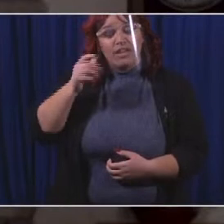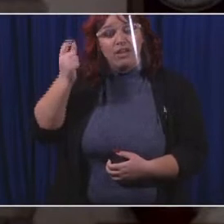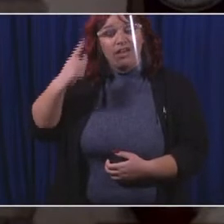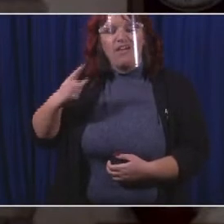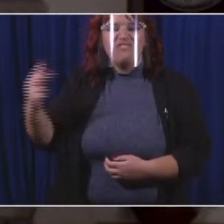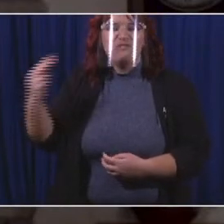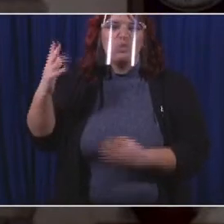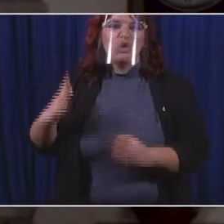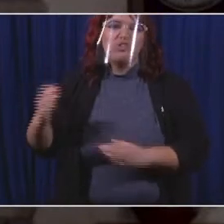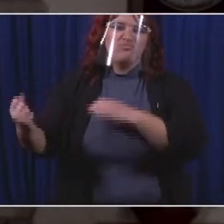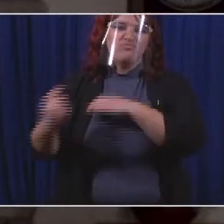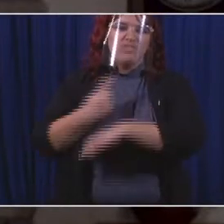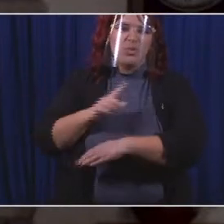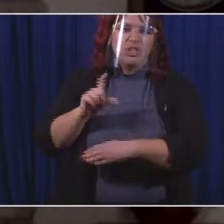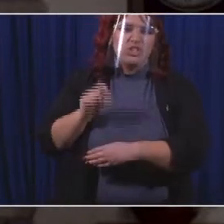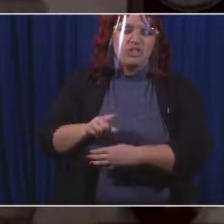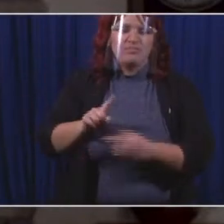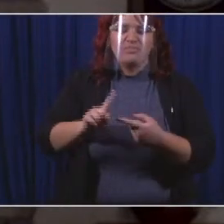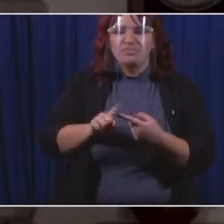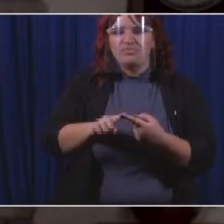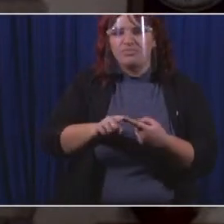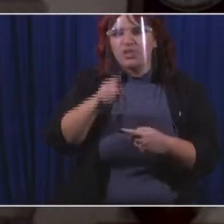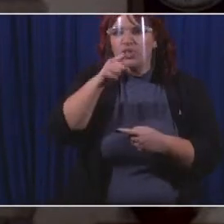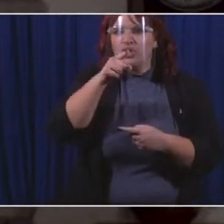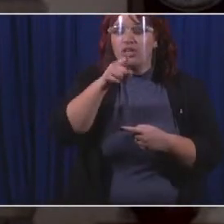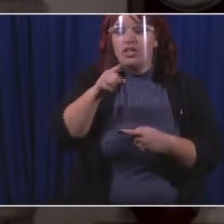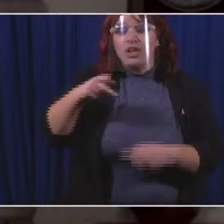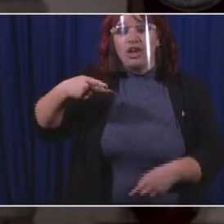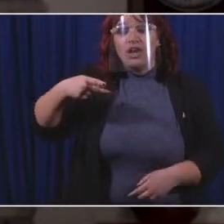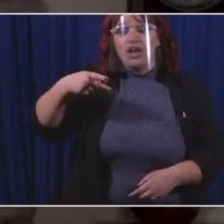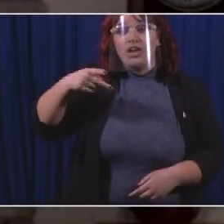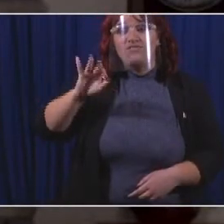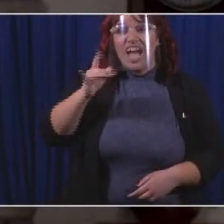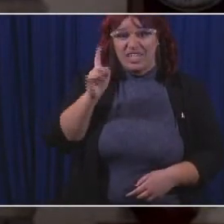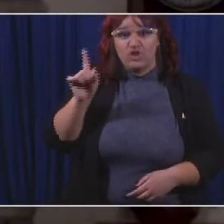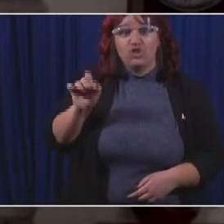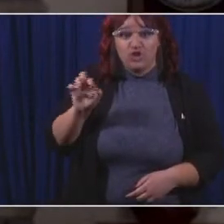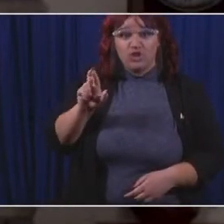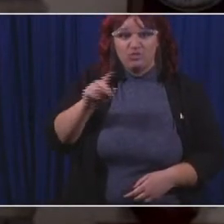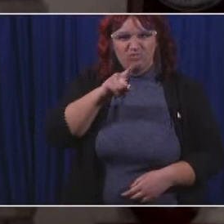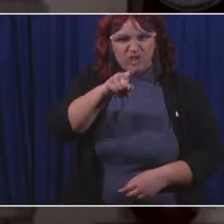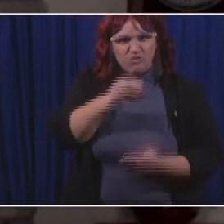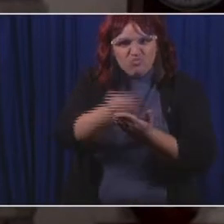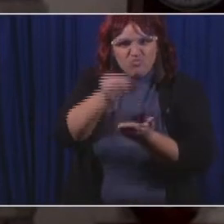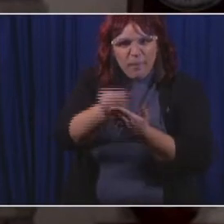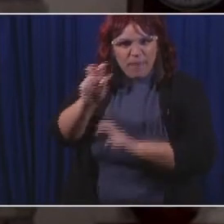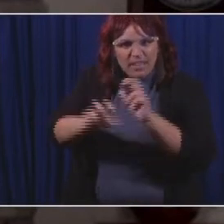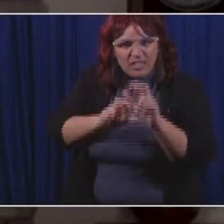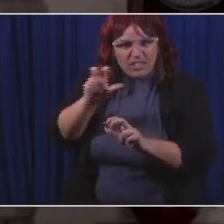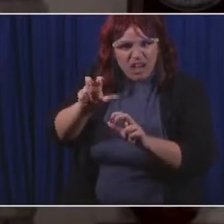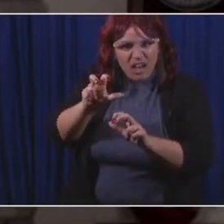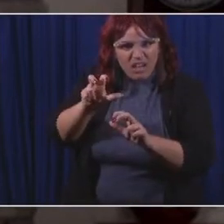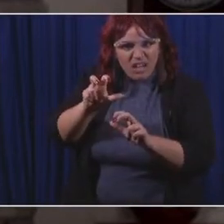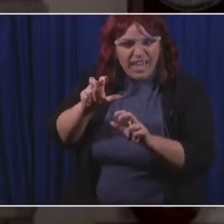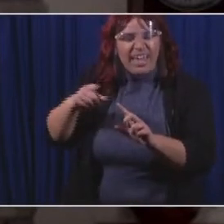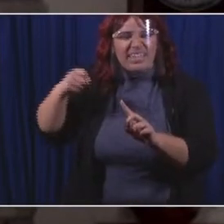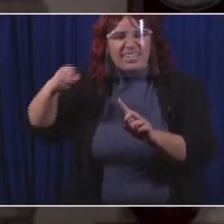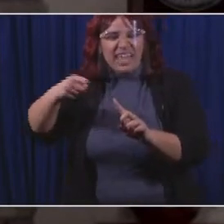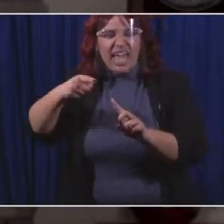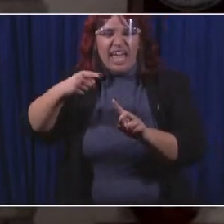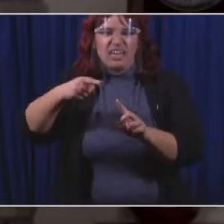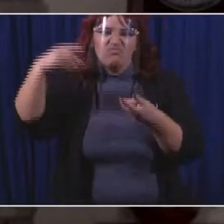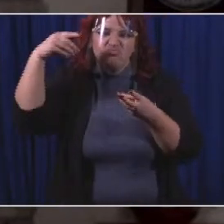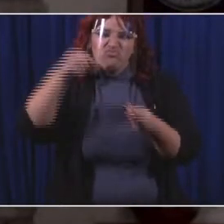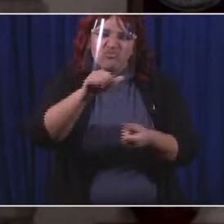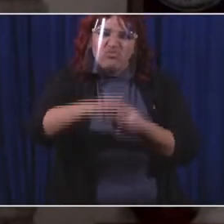parts. First, do you own stock in Pfizer and Moderna? And did these companies contribute to your campaign pre and post gubernatorial